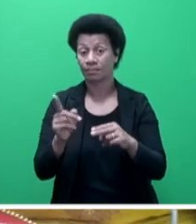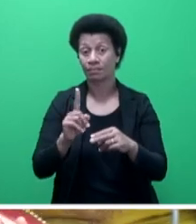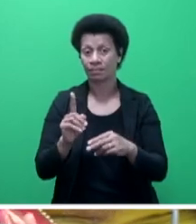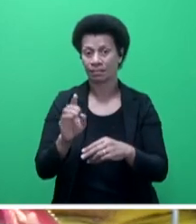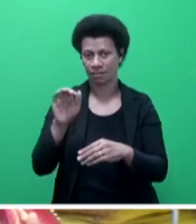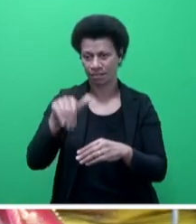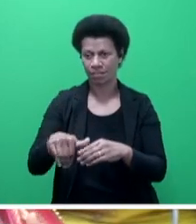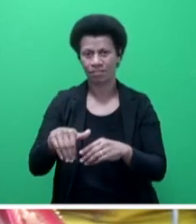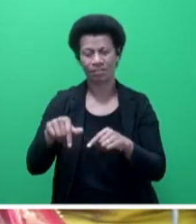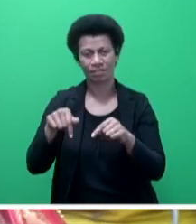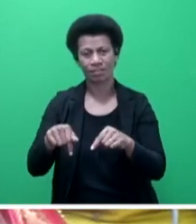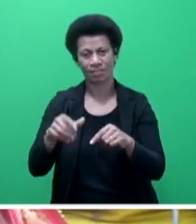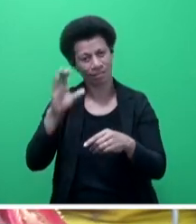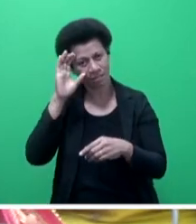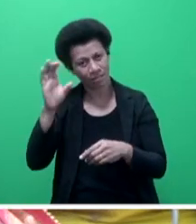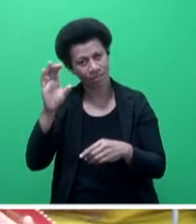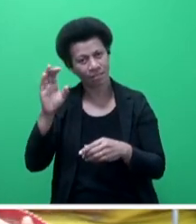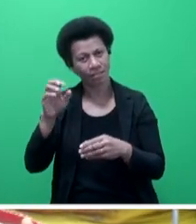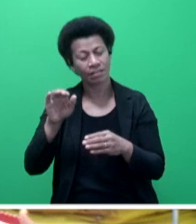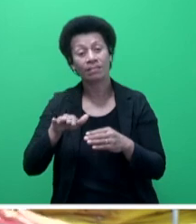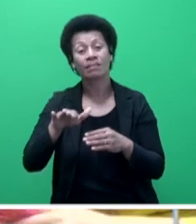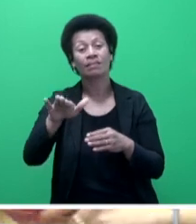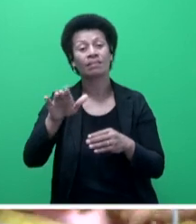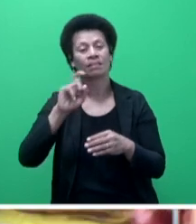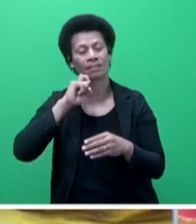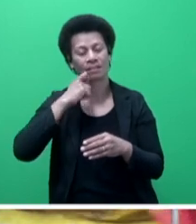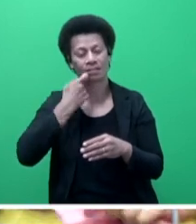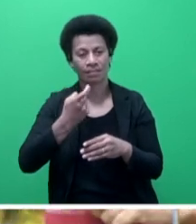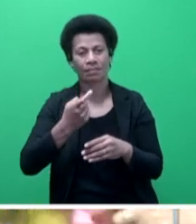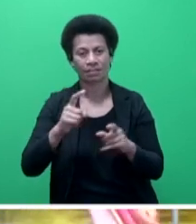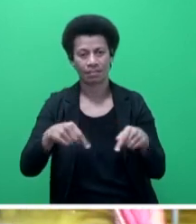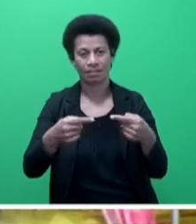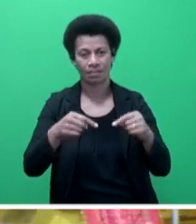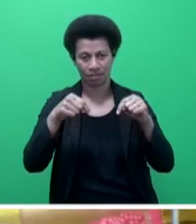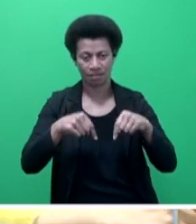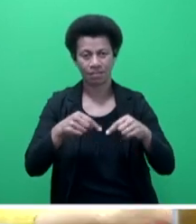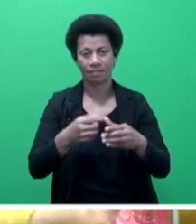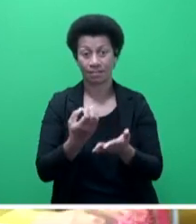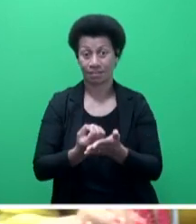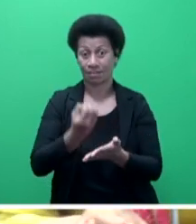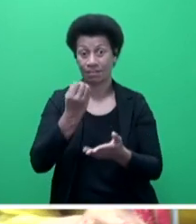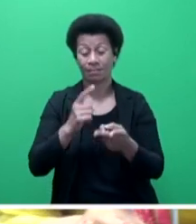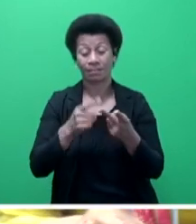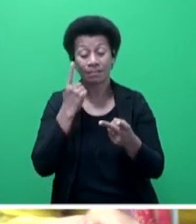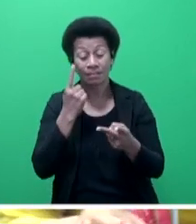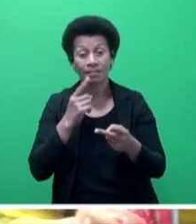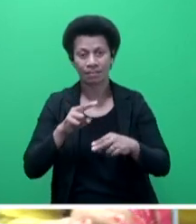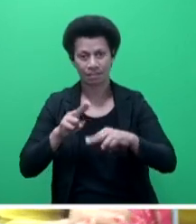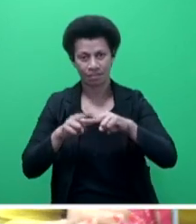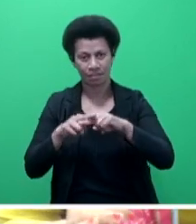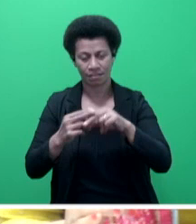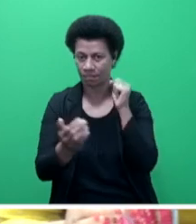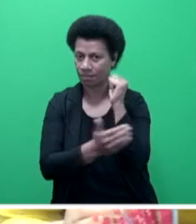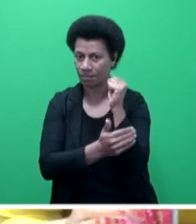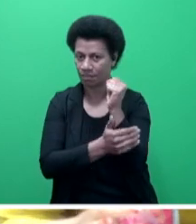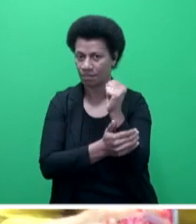Drua, at least not now, but in the later on it will be. And we saw the economic benefits, and we also know rugby is a very, very important part of our